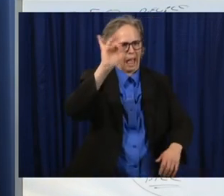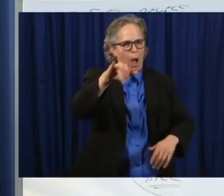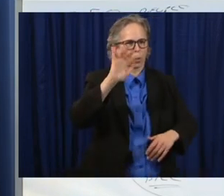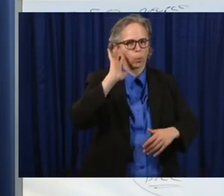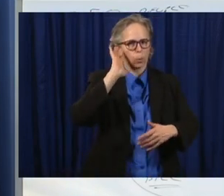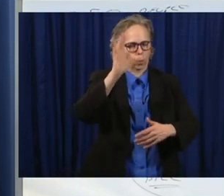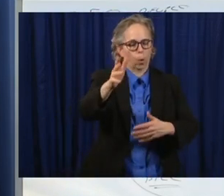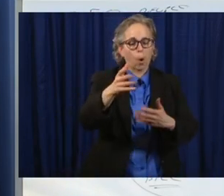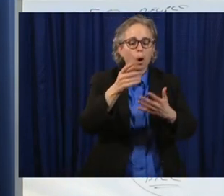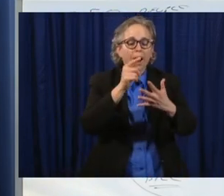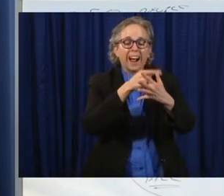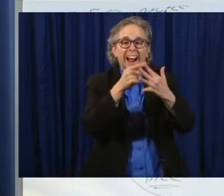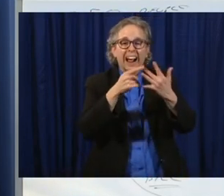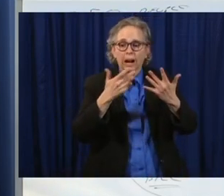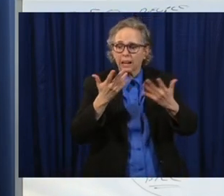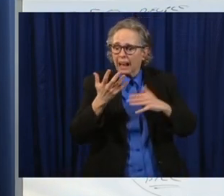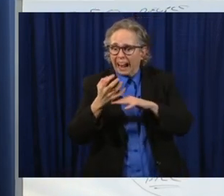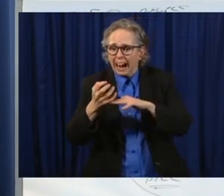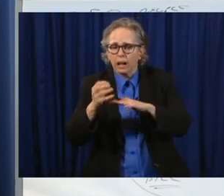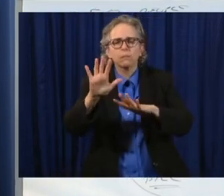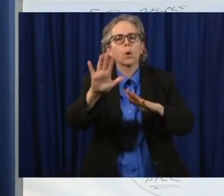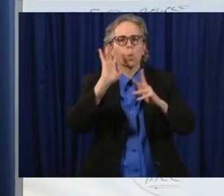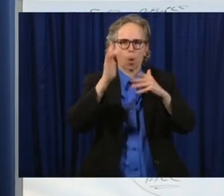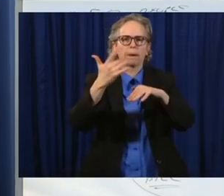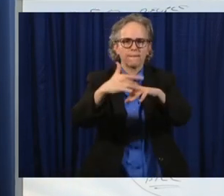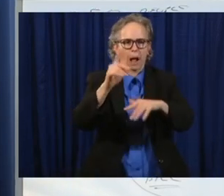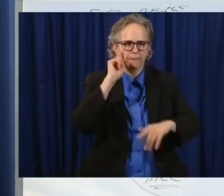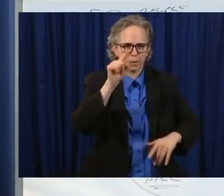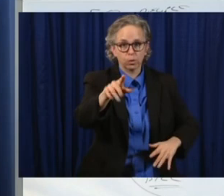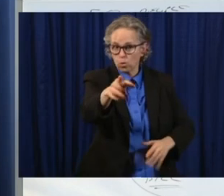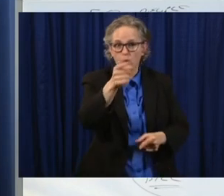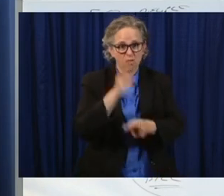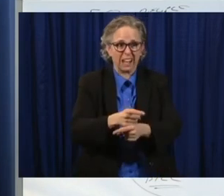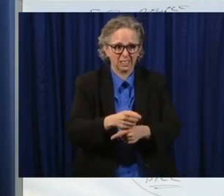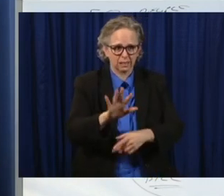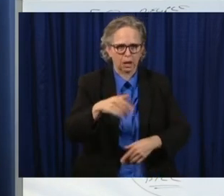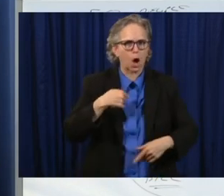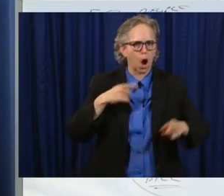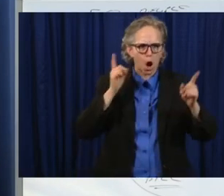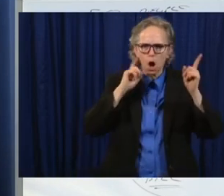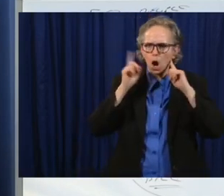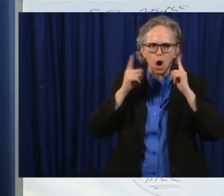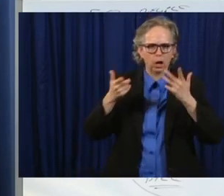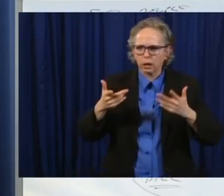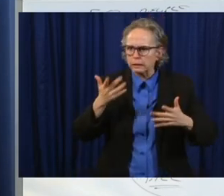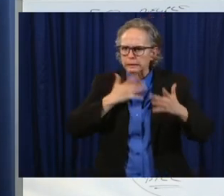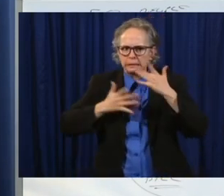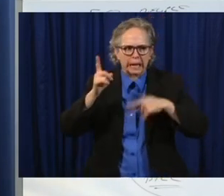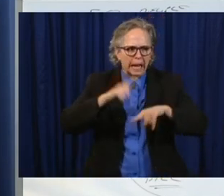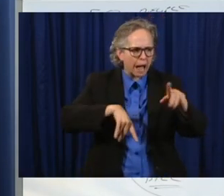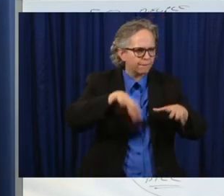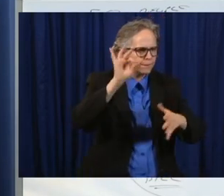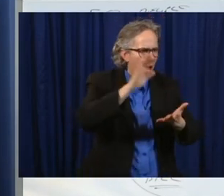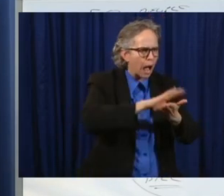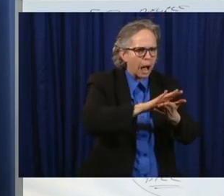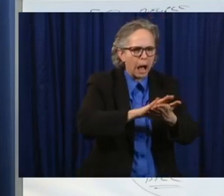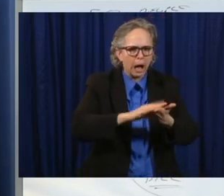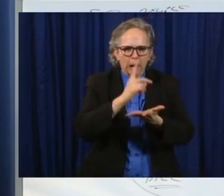I've talked to people who can't find enough sanitizer. I've talked to people who cannot find masks.